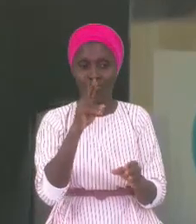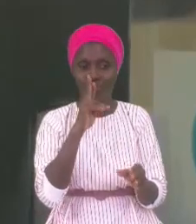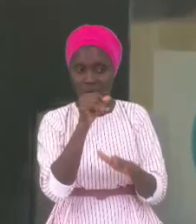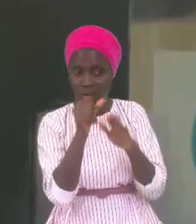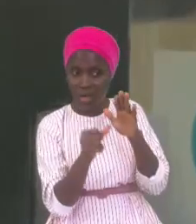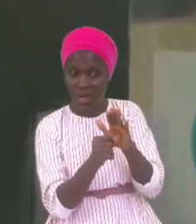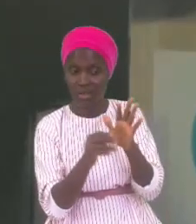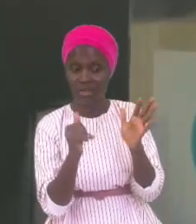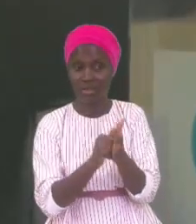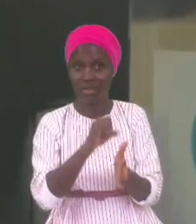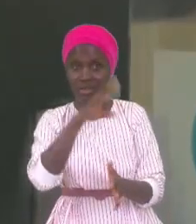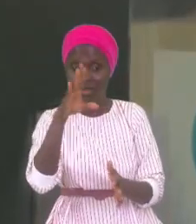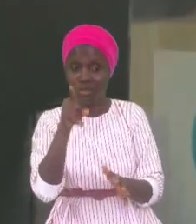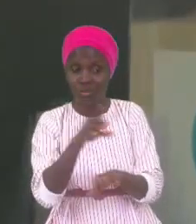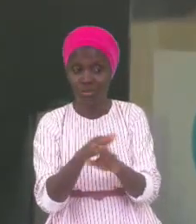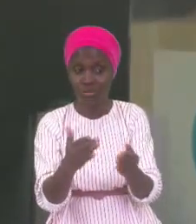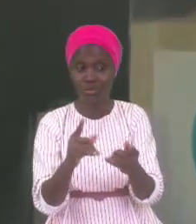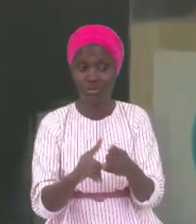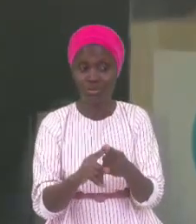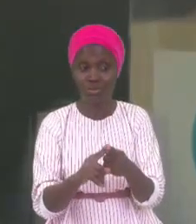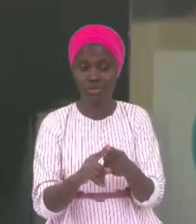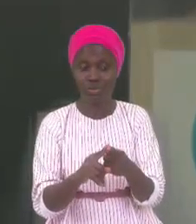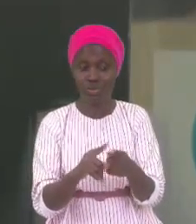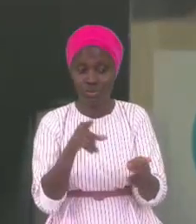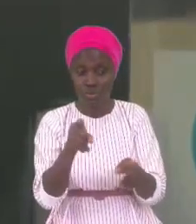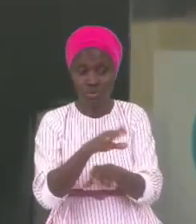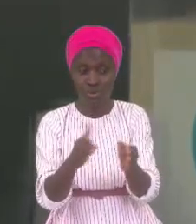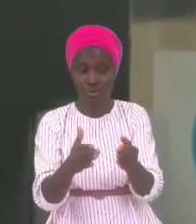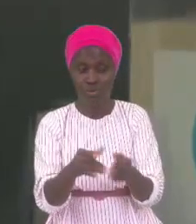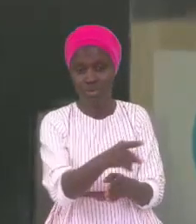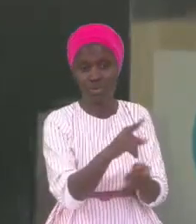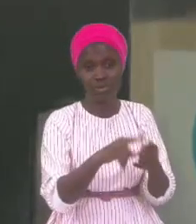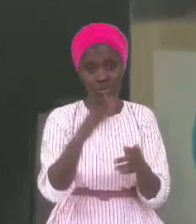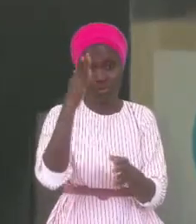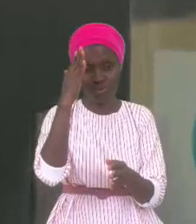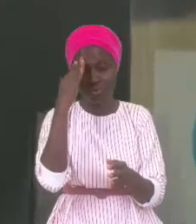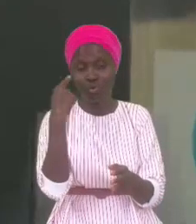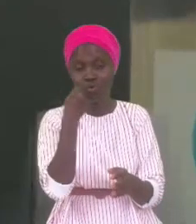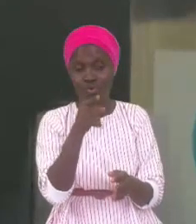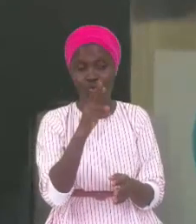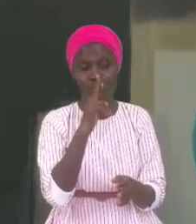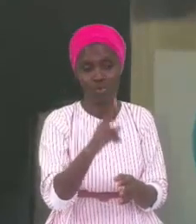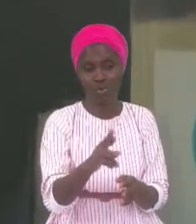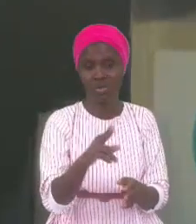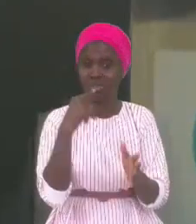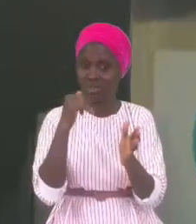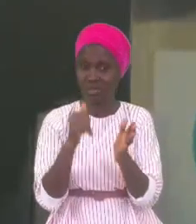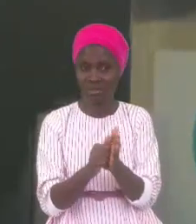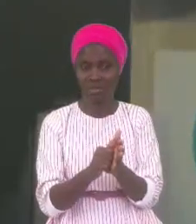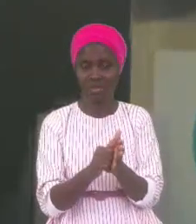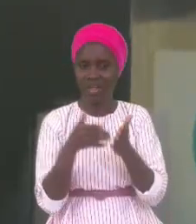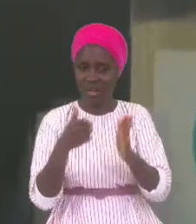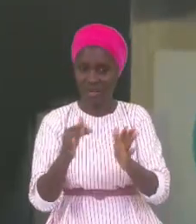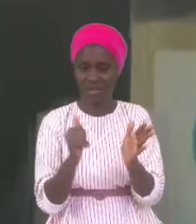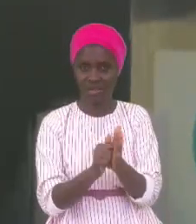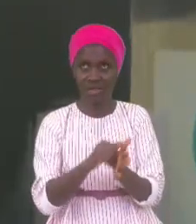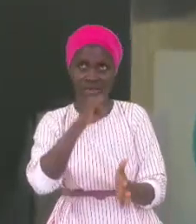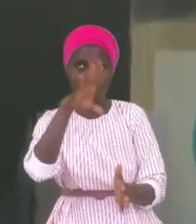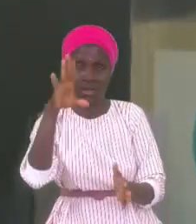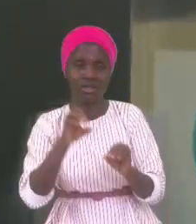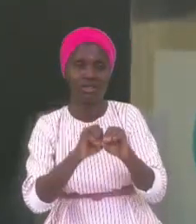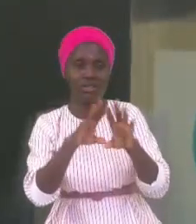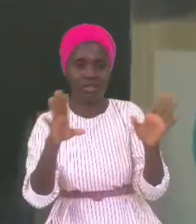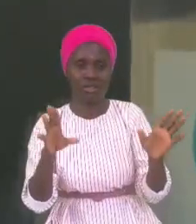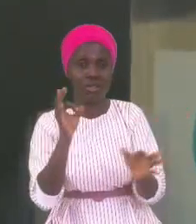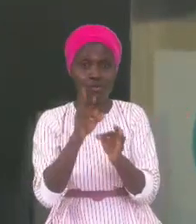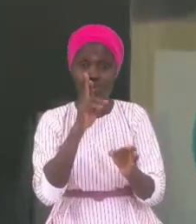my identity. I don't want them to know that this is who I am. It says, let it out, the light. If you're born